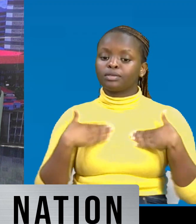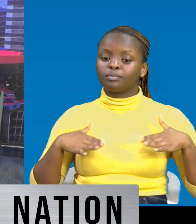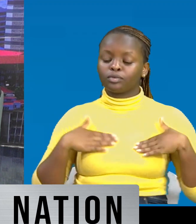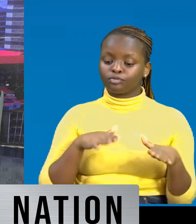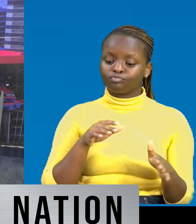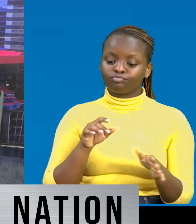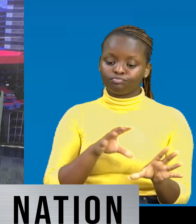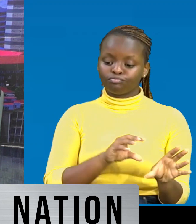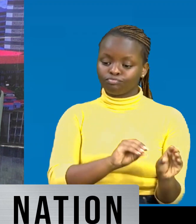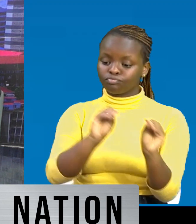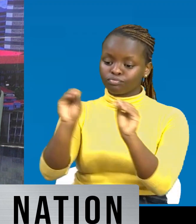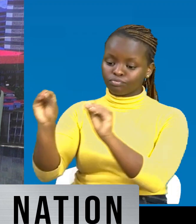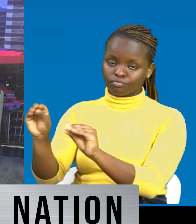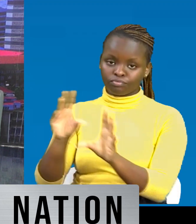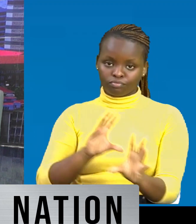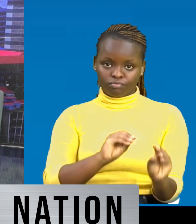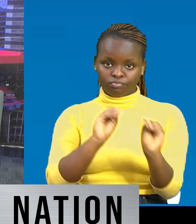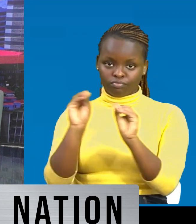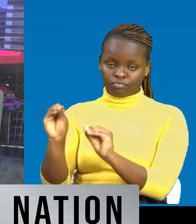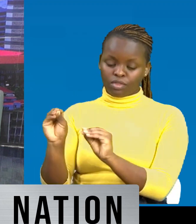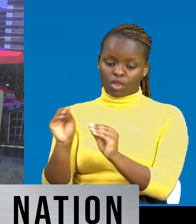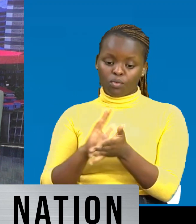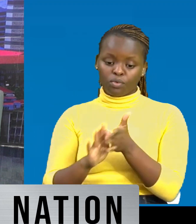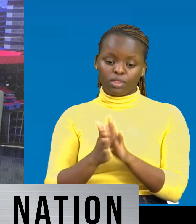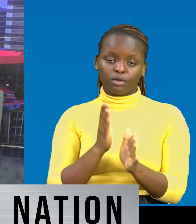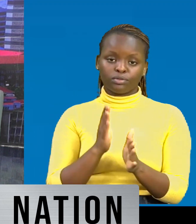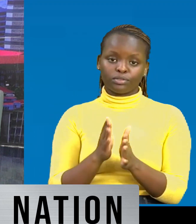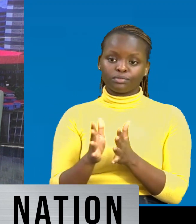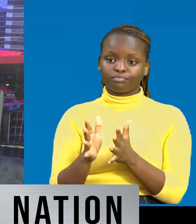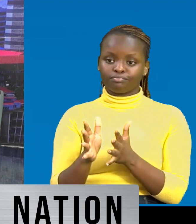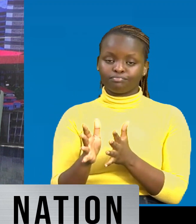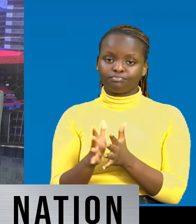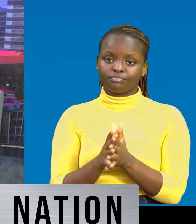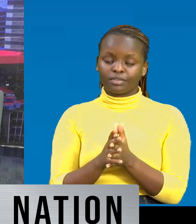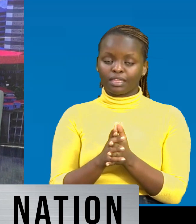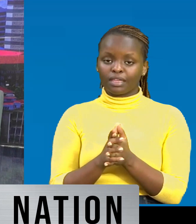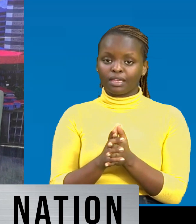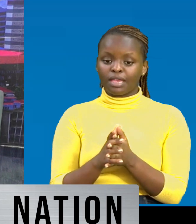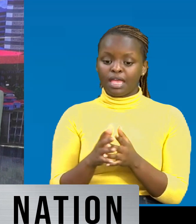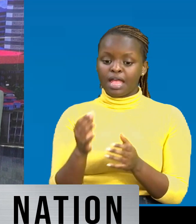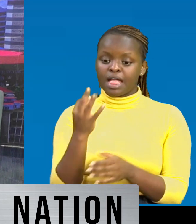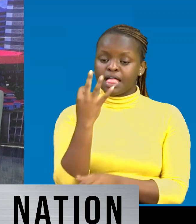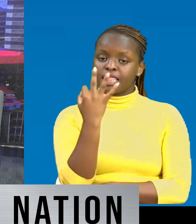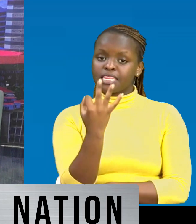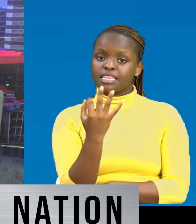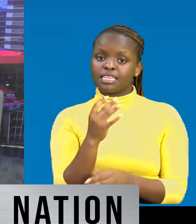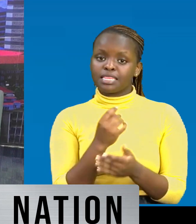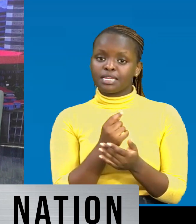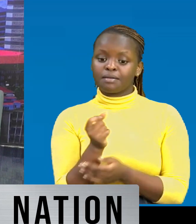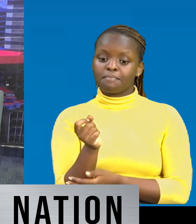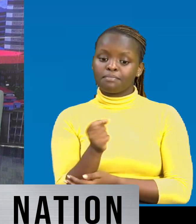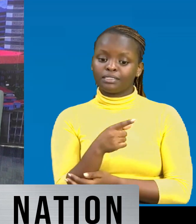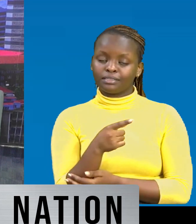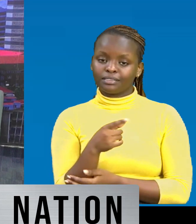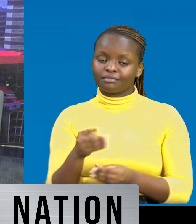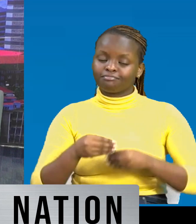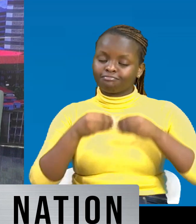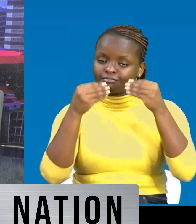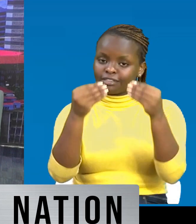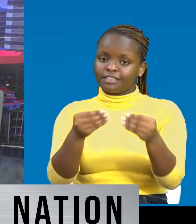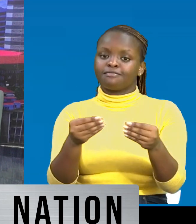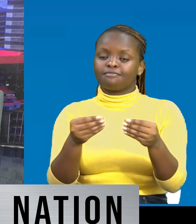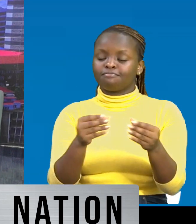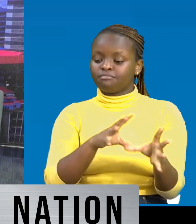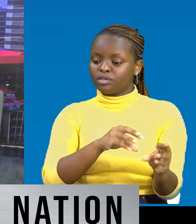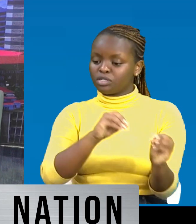removed without their property first and what have you. Then you're given 3 months to remove your things so